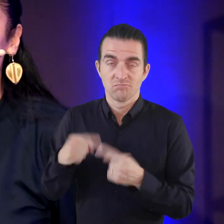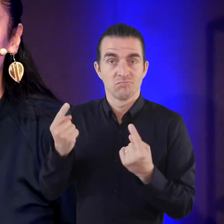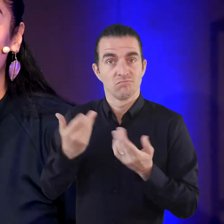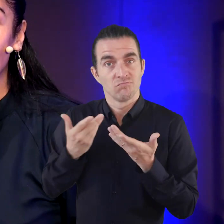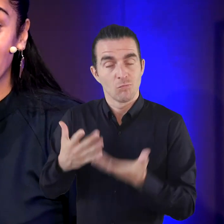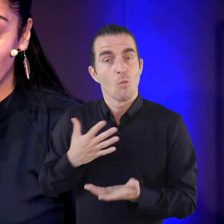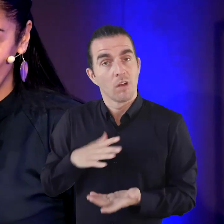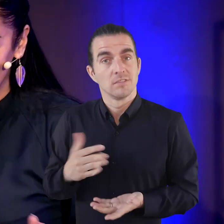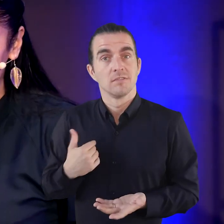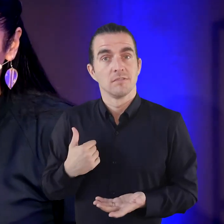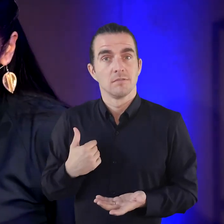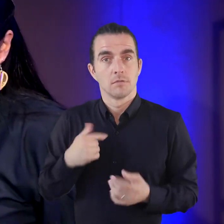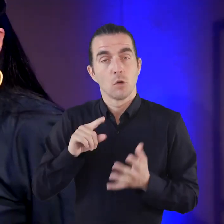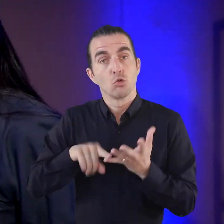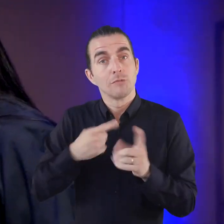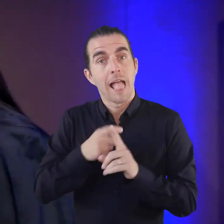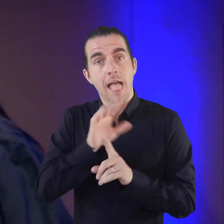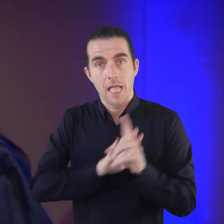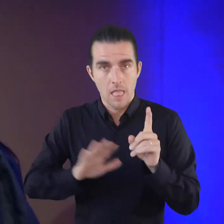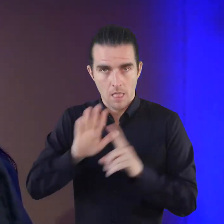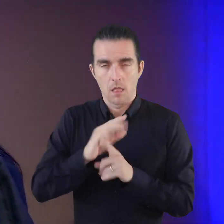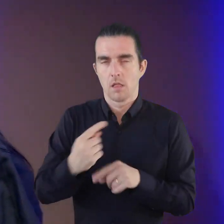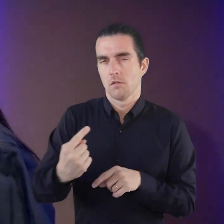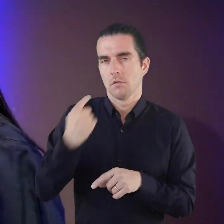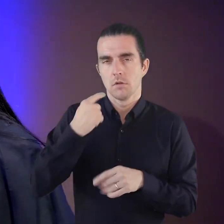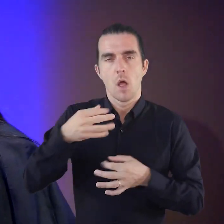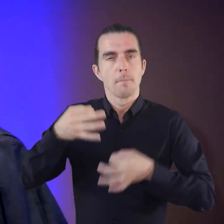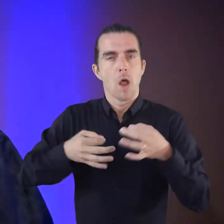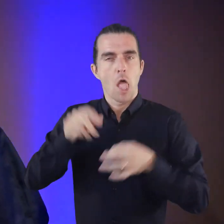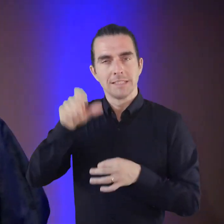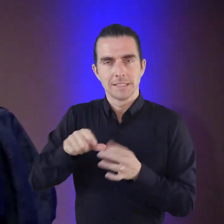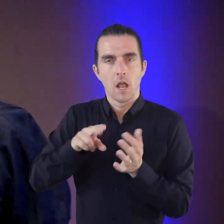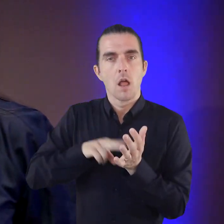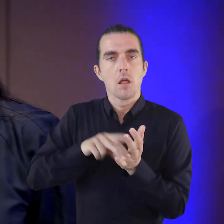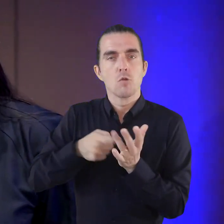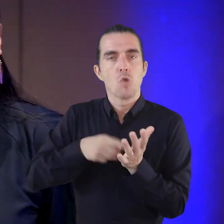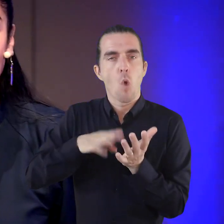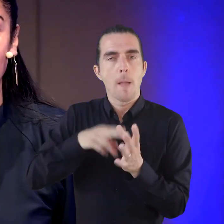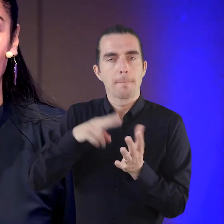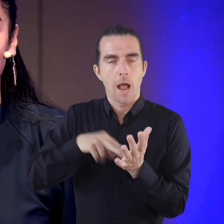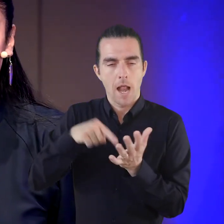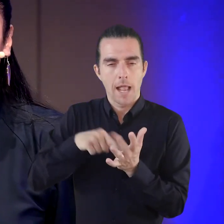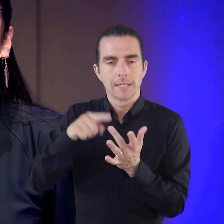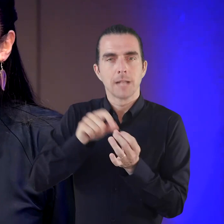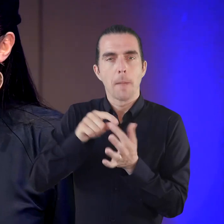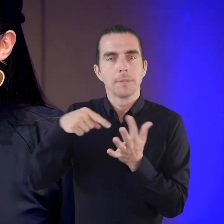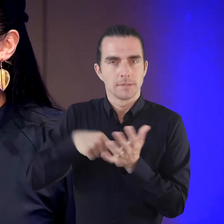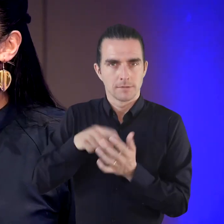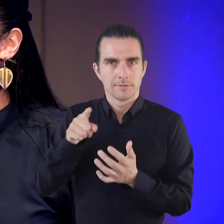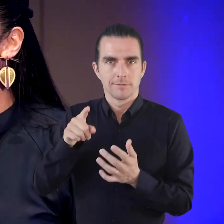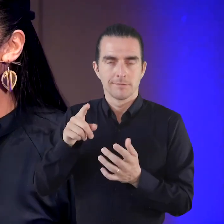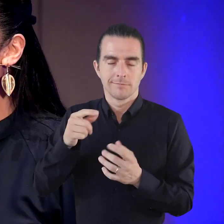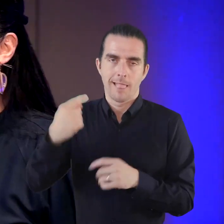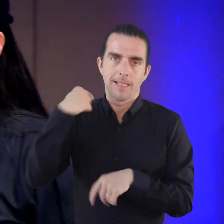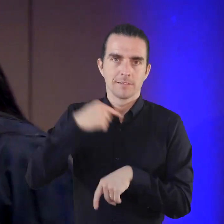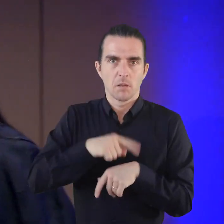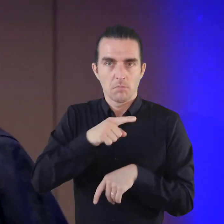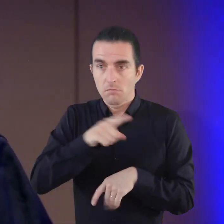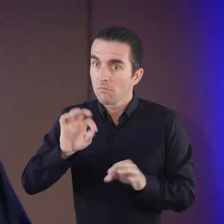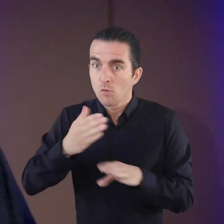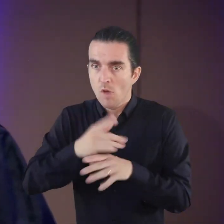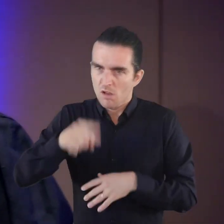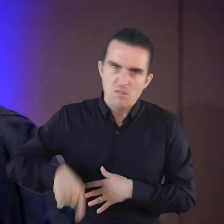Kingdom, the 80s politician Norman Tebbit is famously known for telling the country to get on their bikes, referring at the time